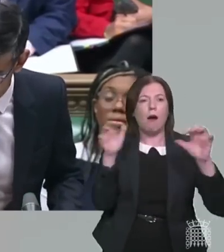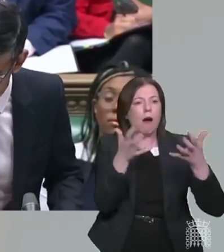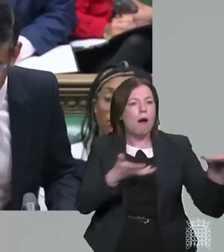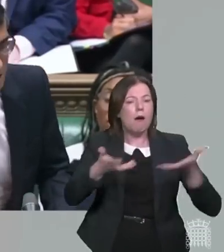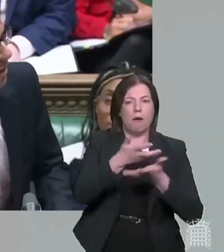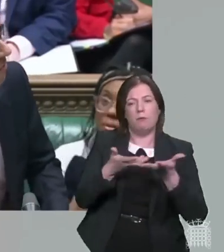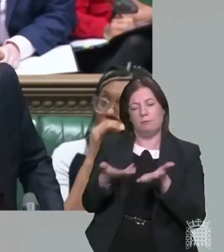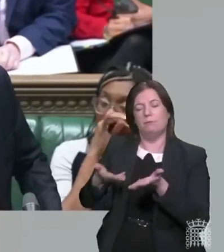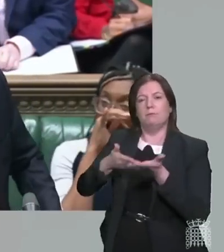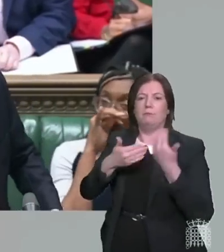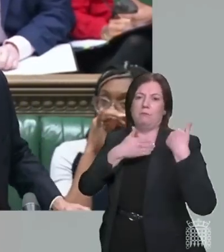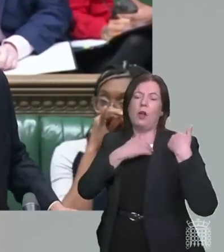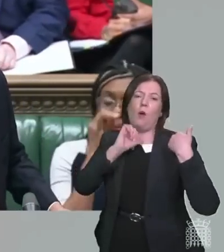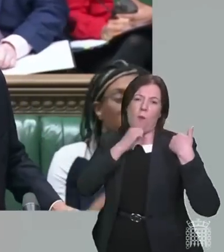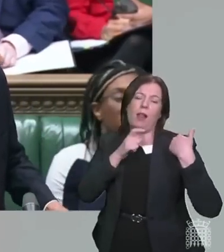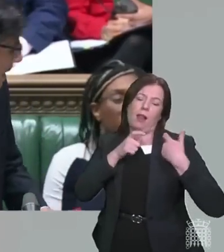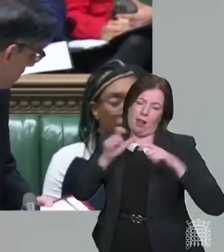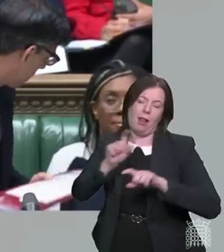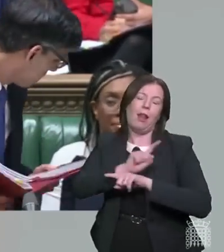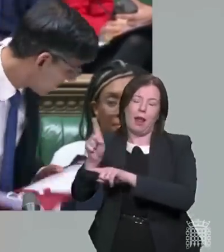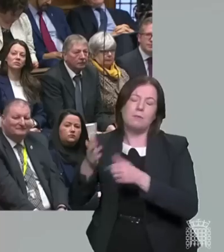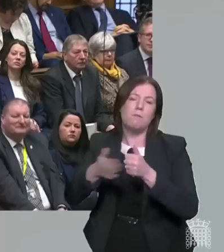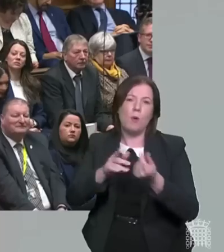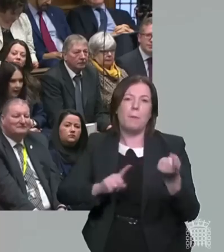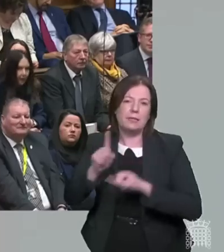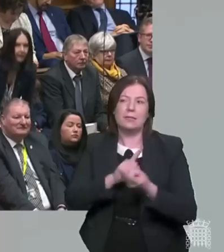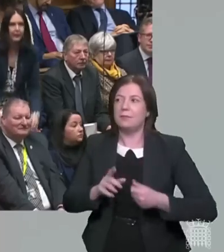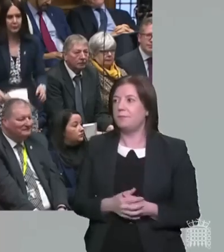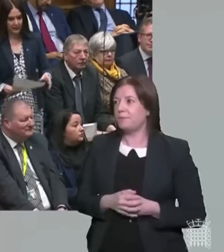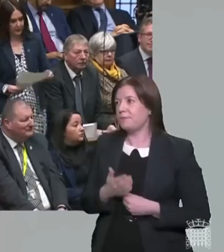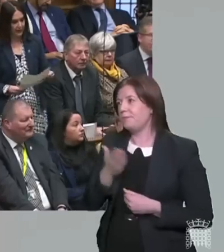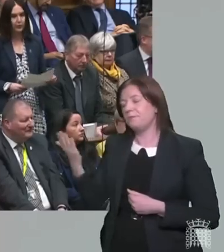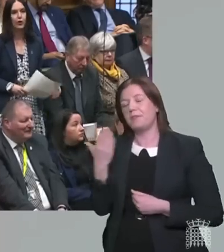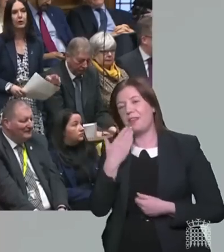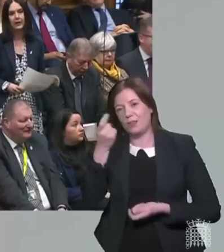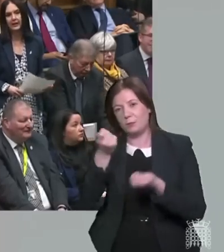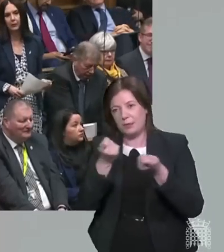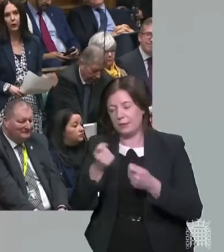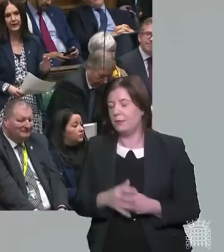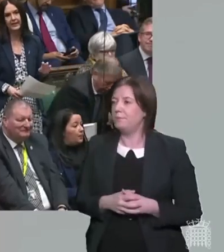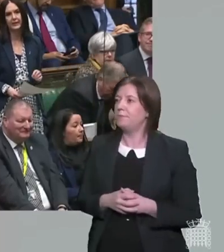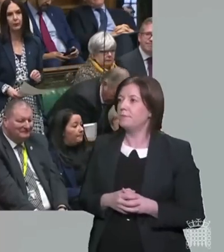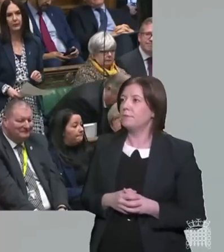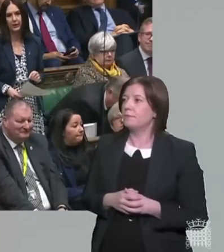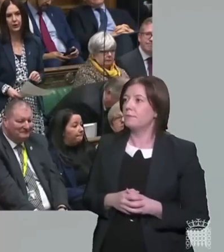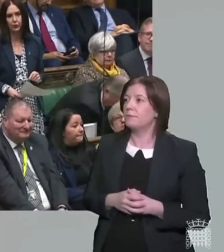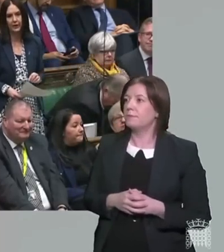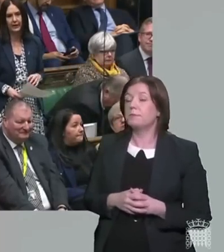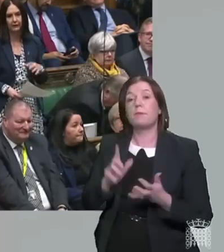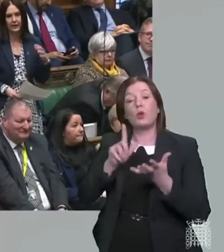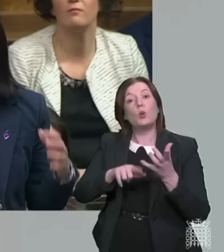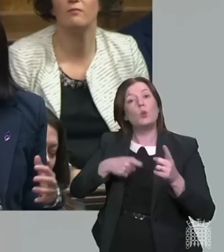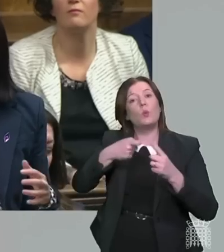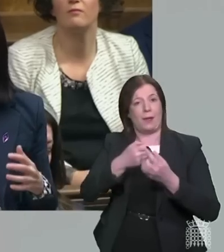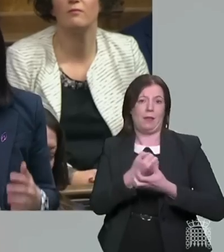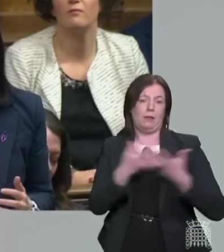this House, I shall have further such meetings later today. Thank you, Mr. Speaker. Shockingly, 1 in 6 women in the UK